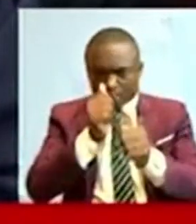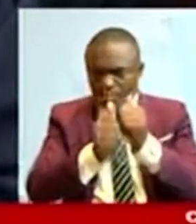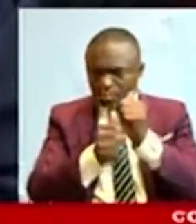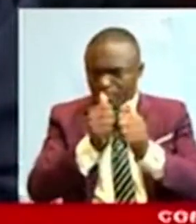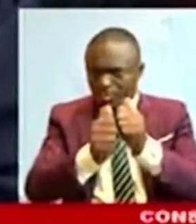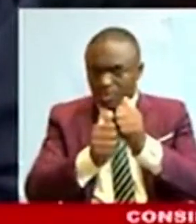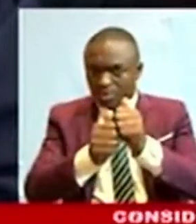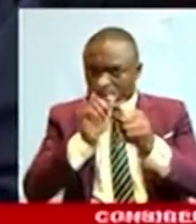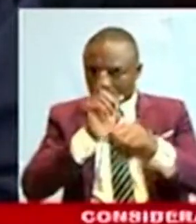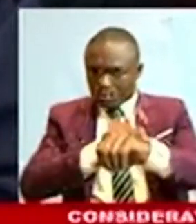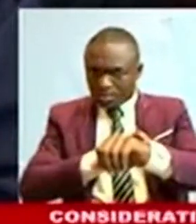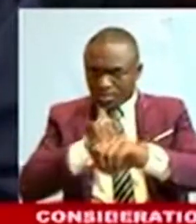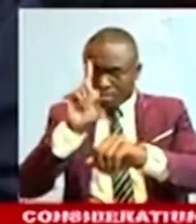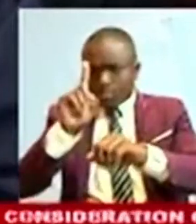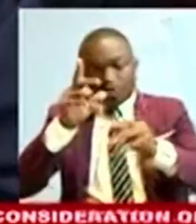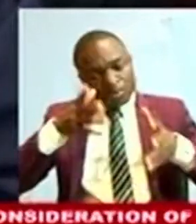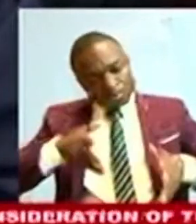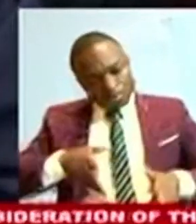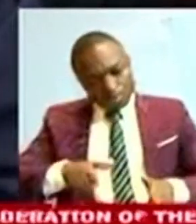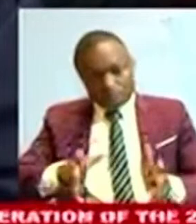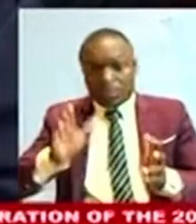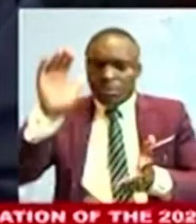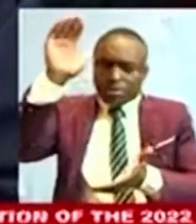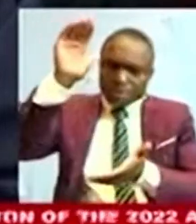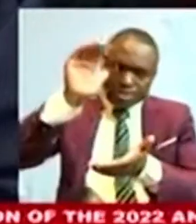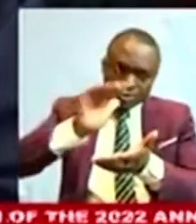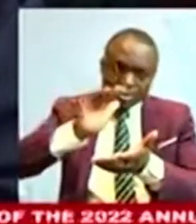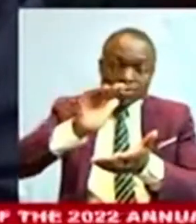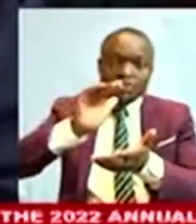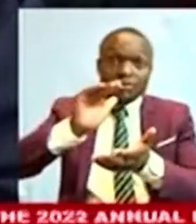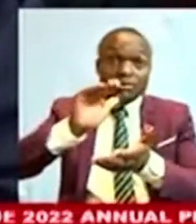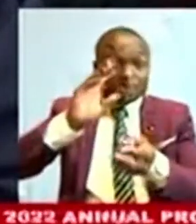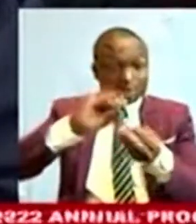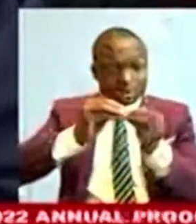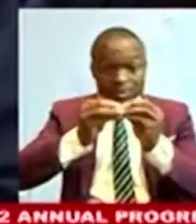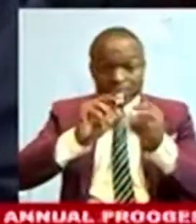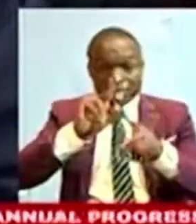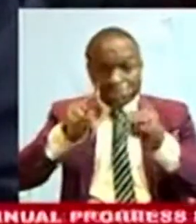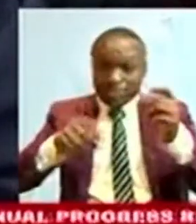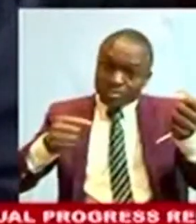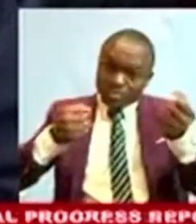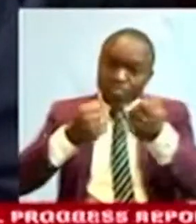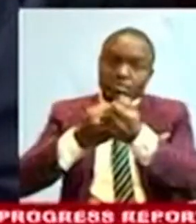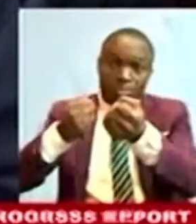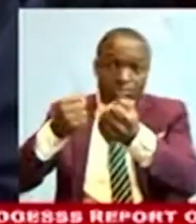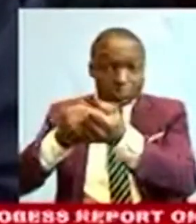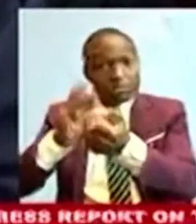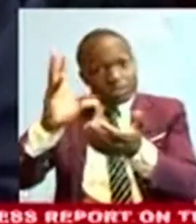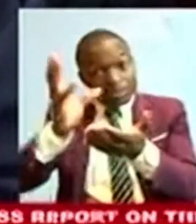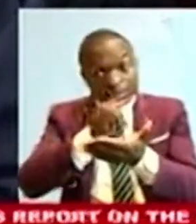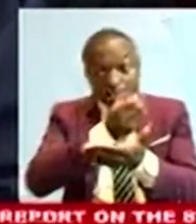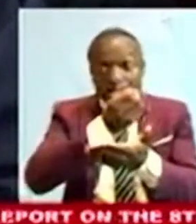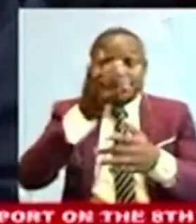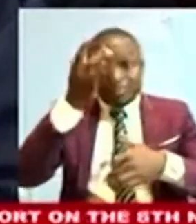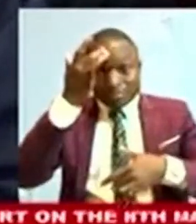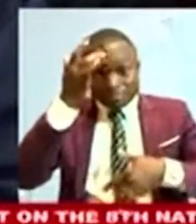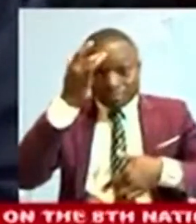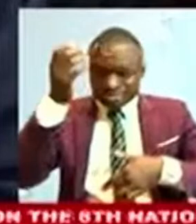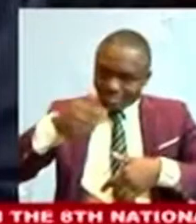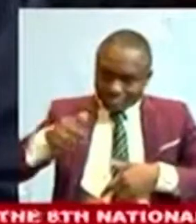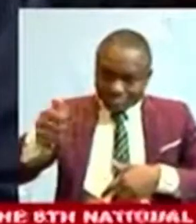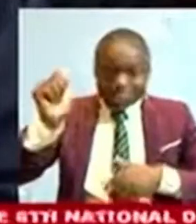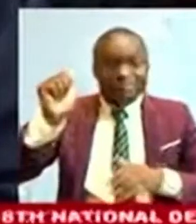support, those who support them during that period, because they end up contracting diseases even themselves